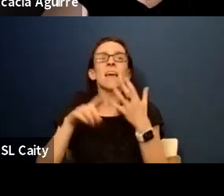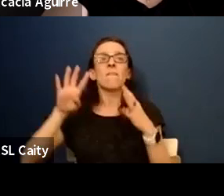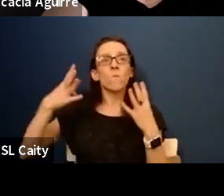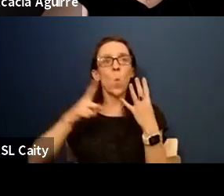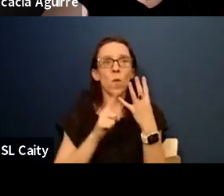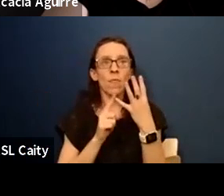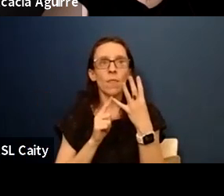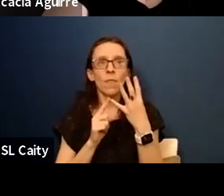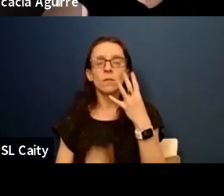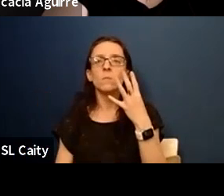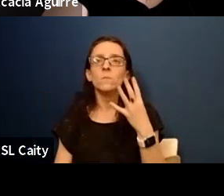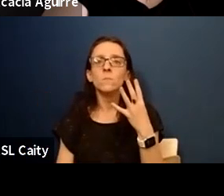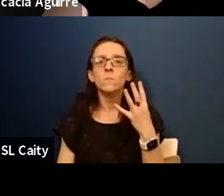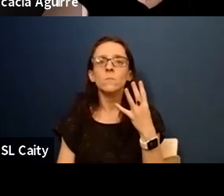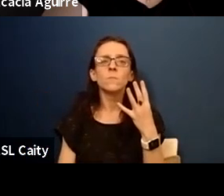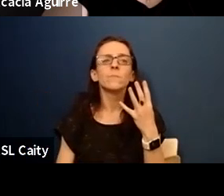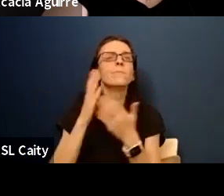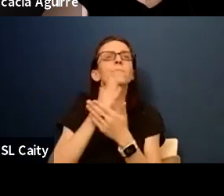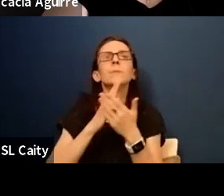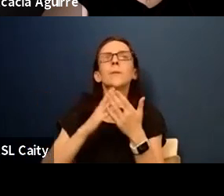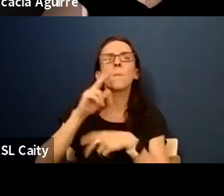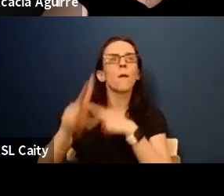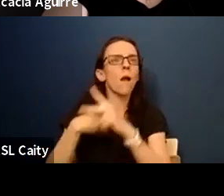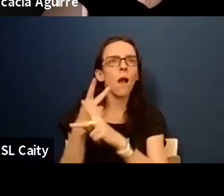being some sort of